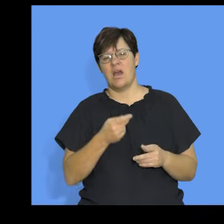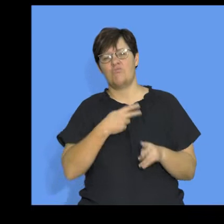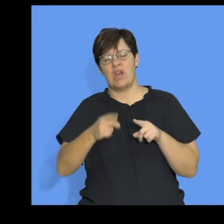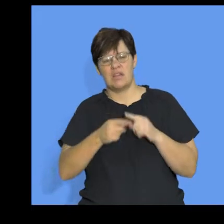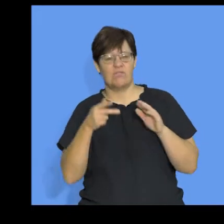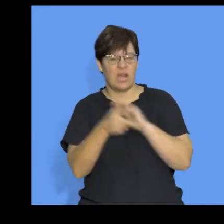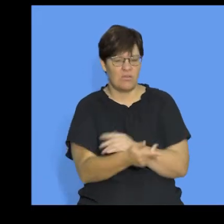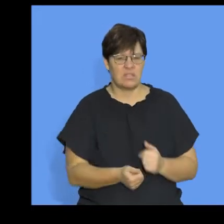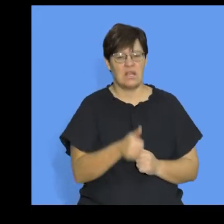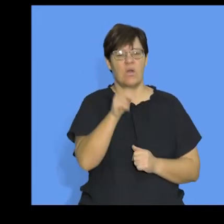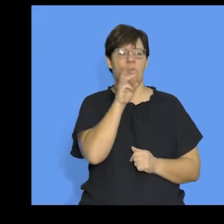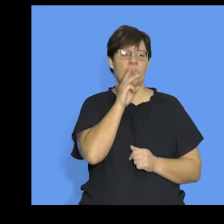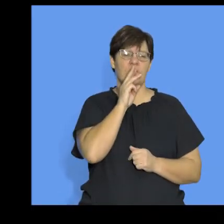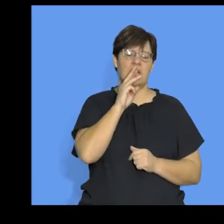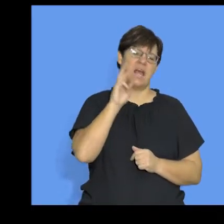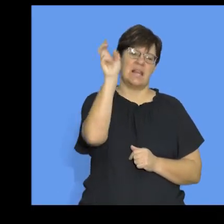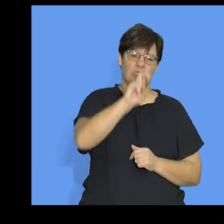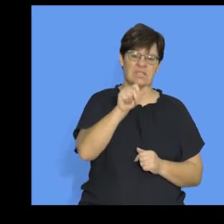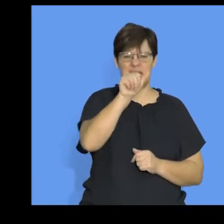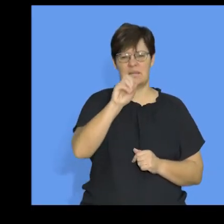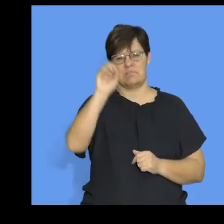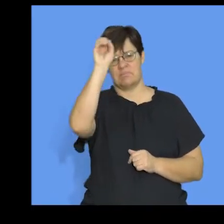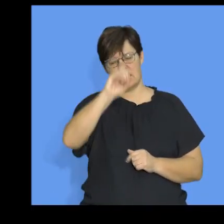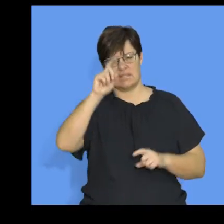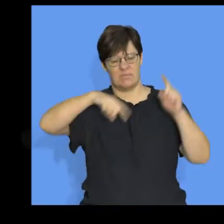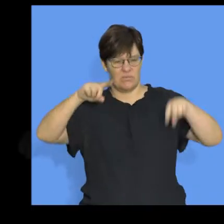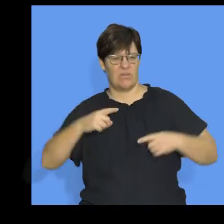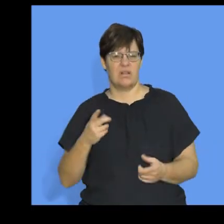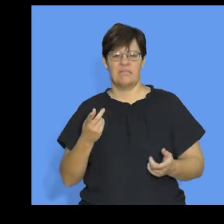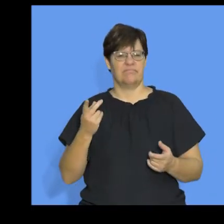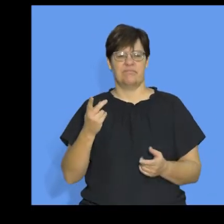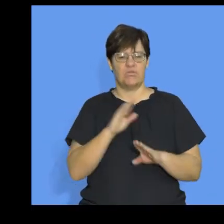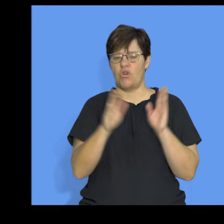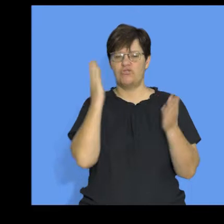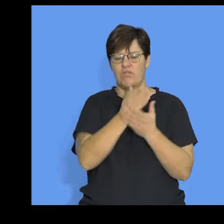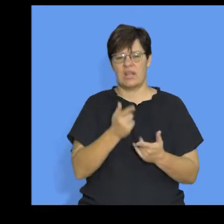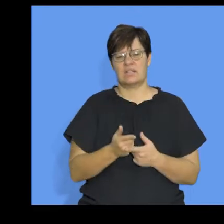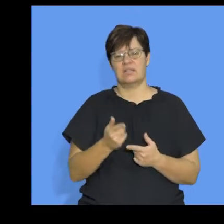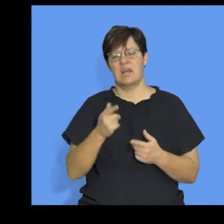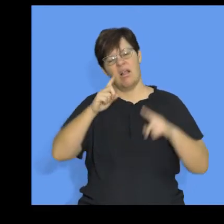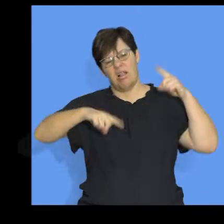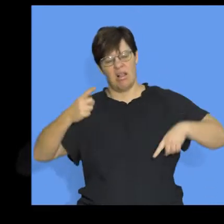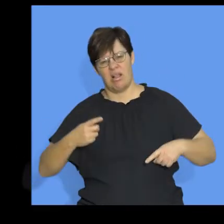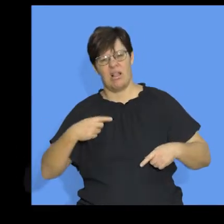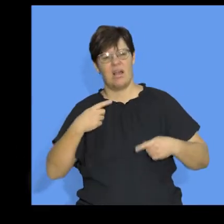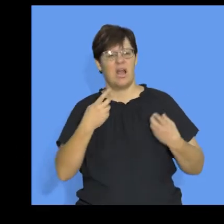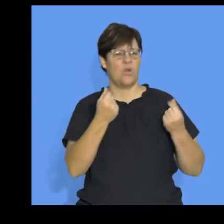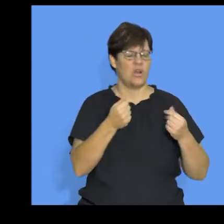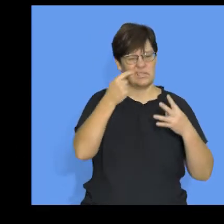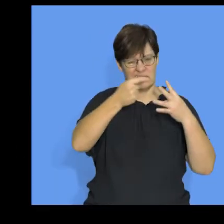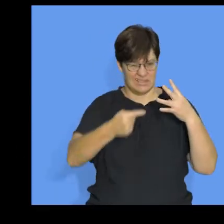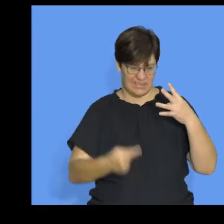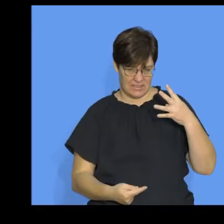which 60% is your variable, indirect materials used, sundry expenses in the manufacturing process. So these are just